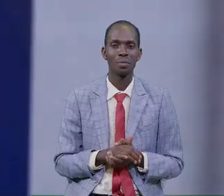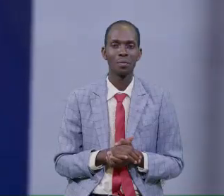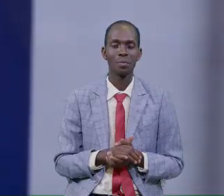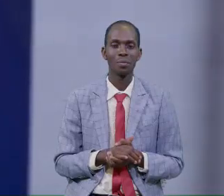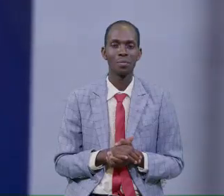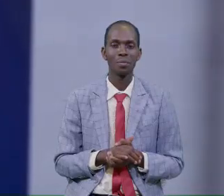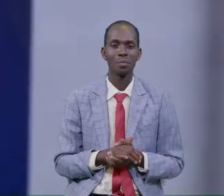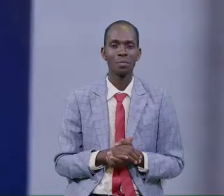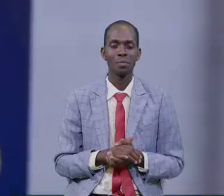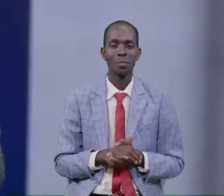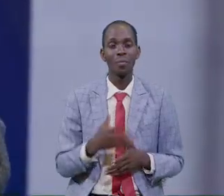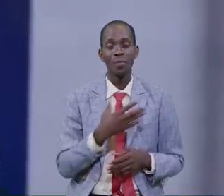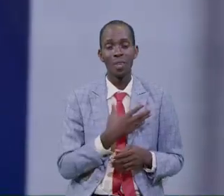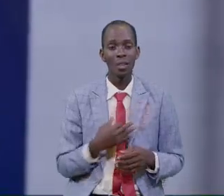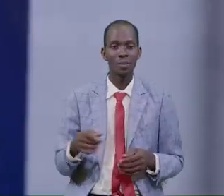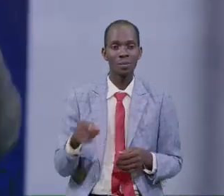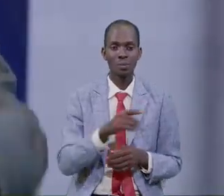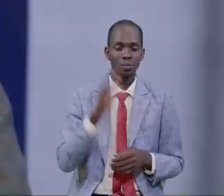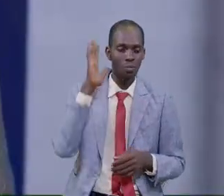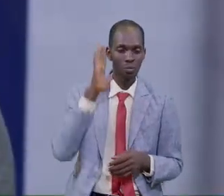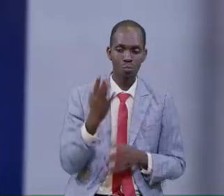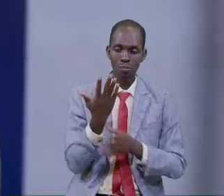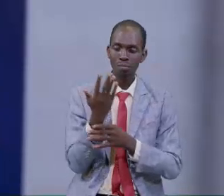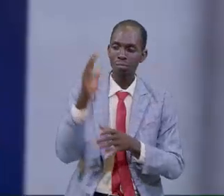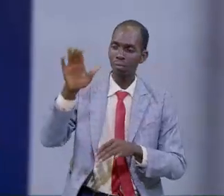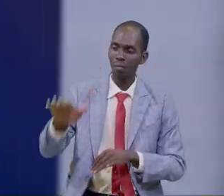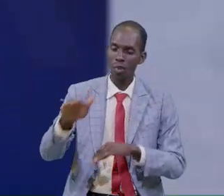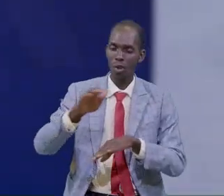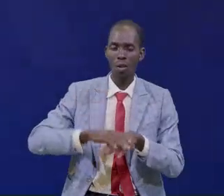And they shall lay their hands on the sick.